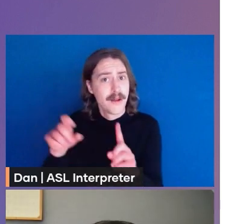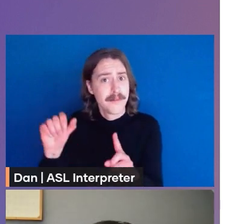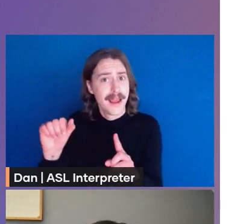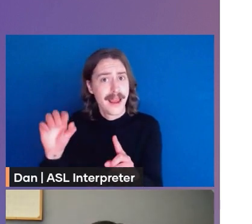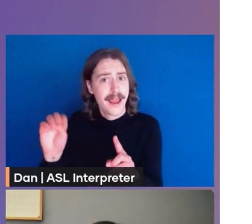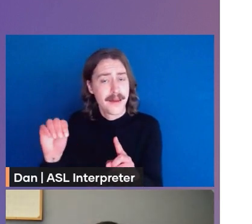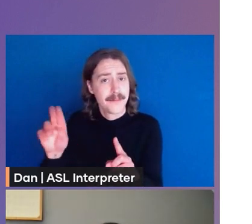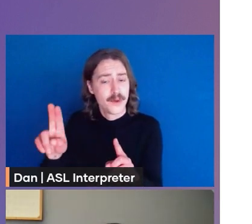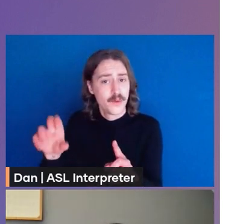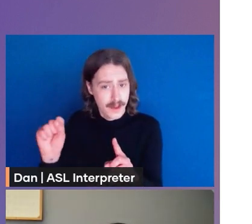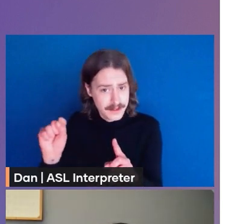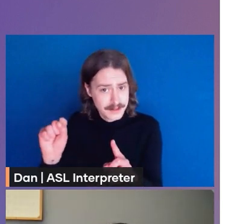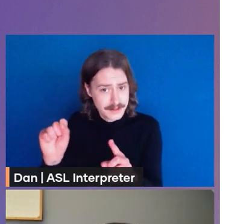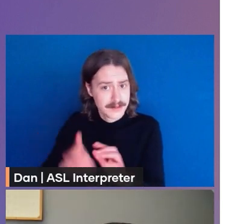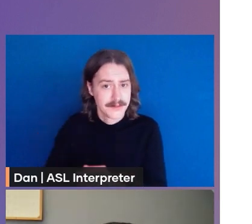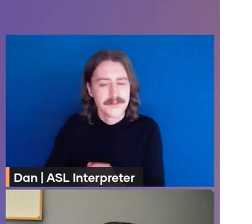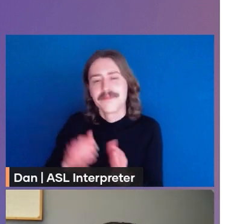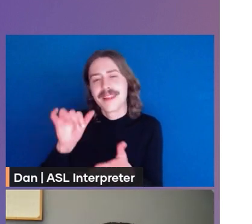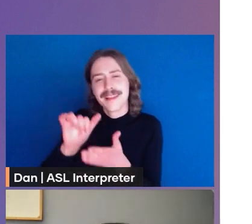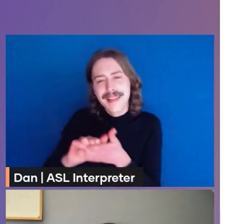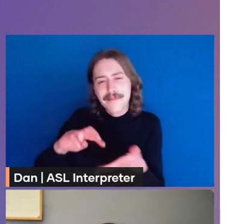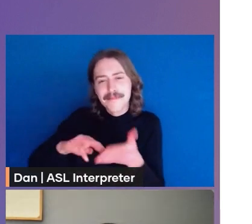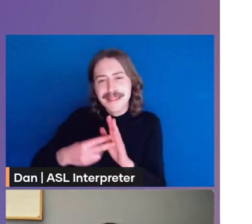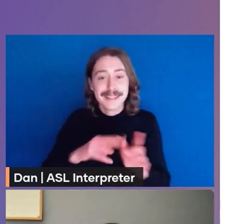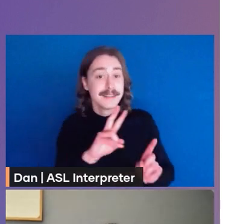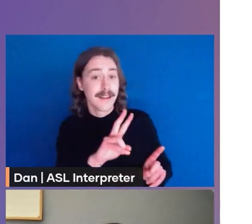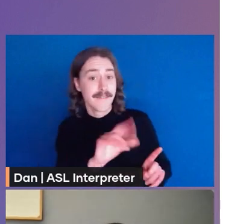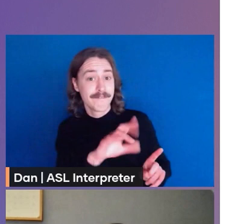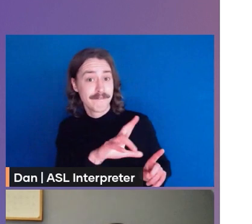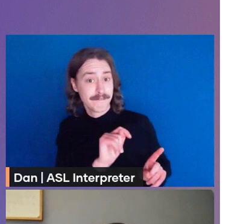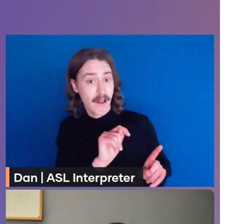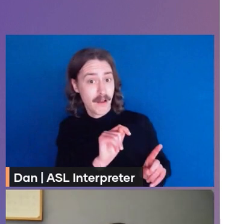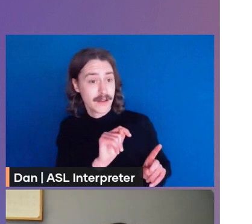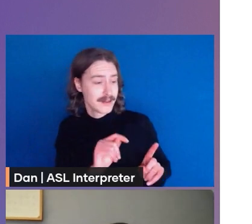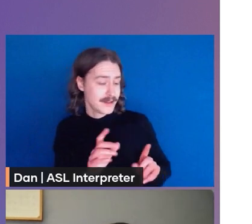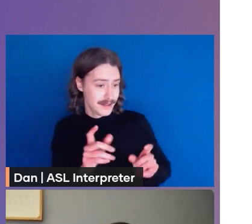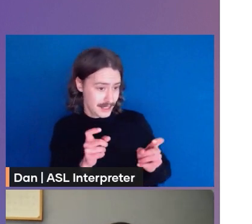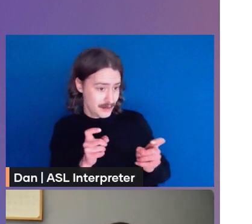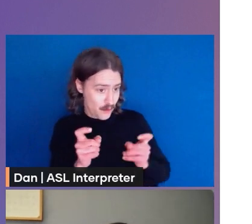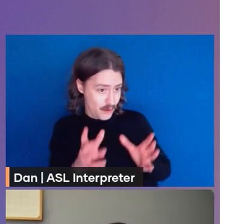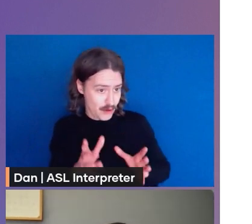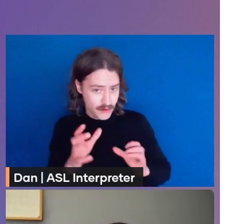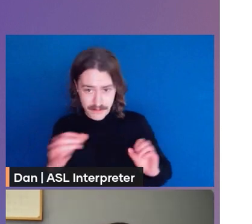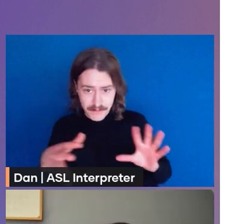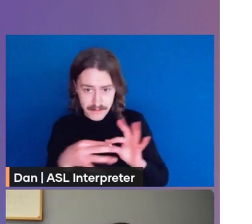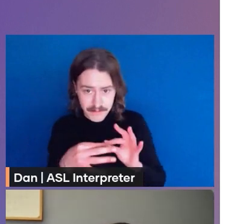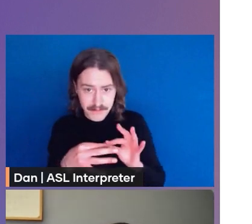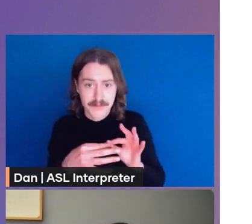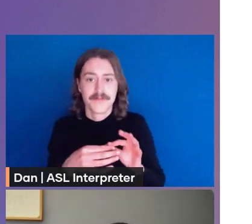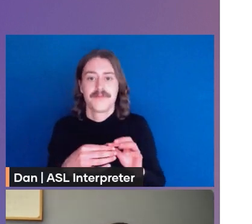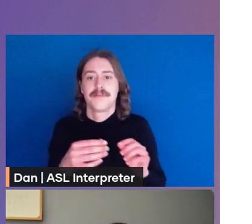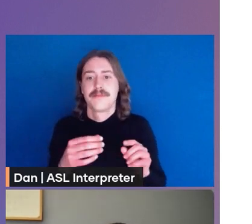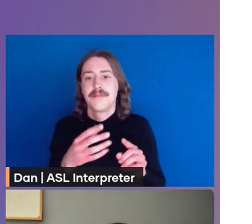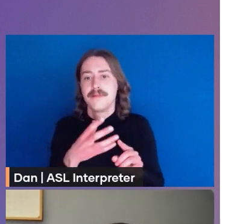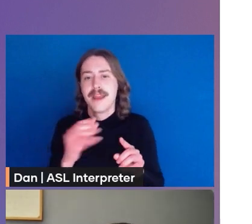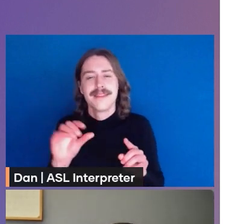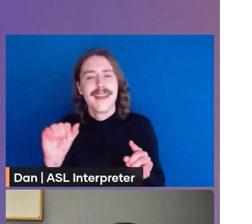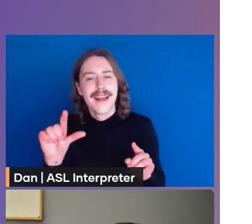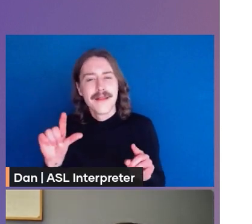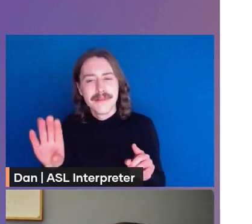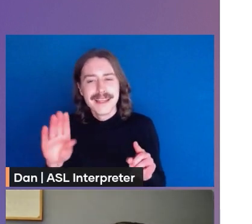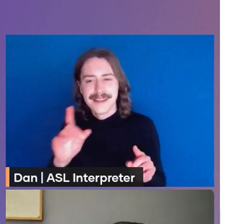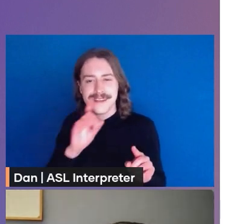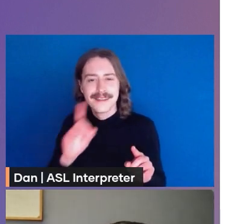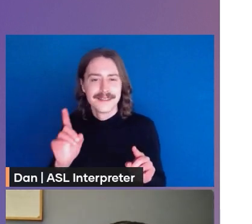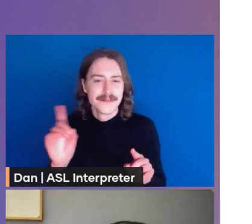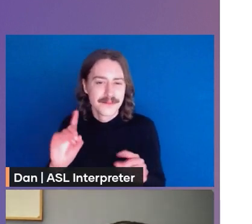just allows the Vault, or this controller pretty much sets up an ingress for the ALB, creates your ALBs for you, and just manages